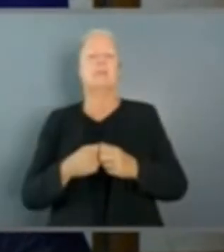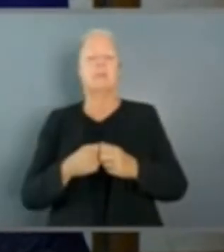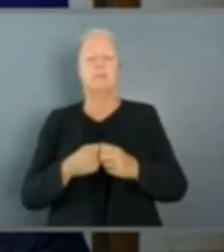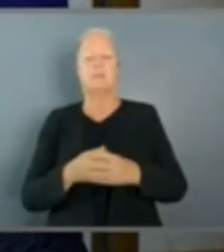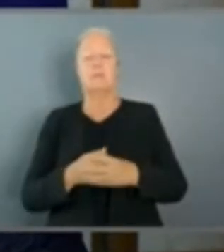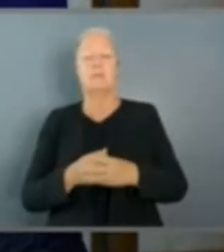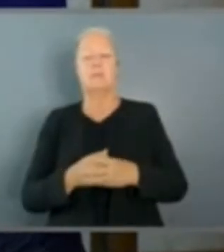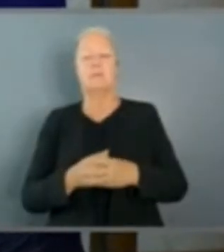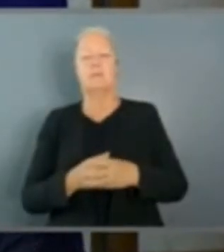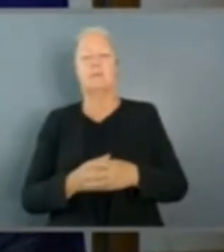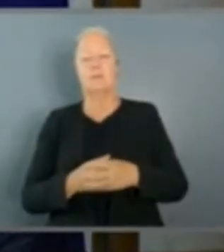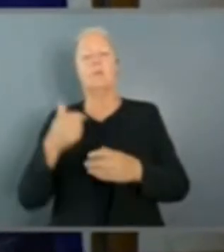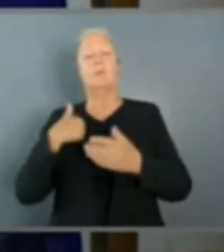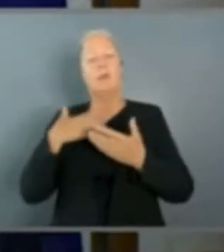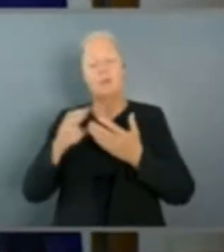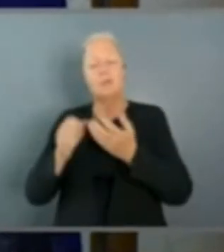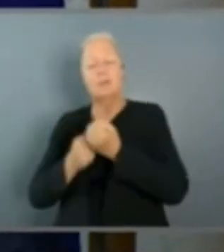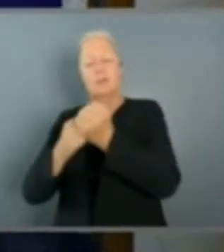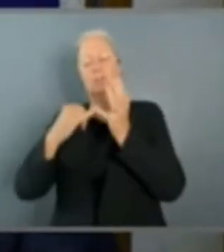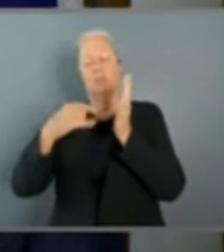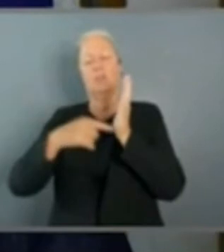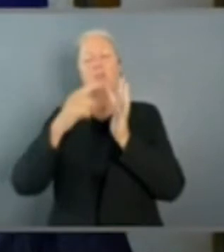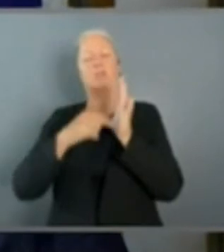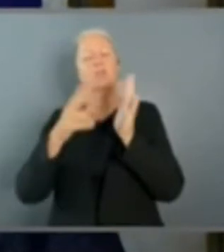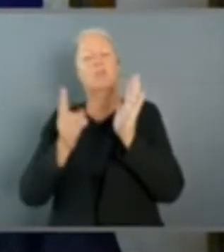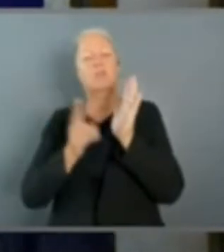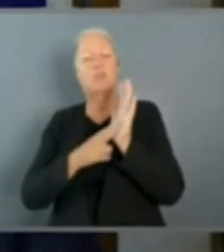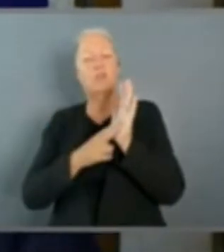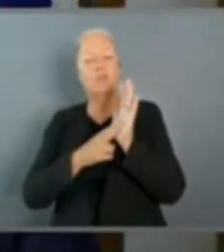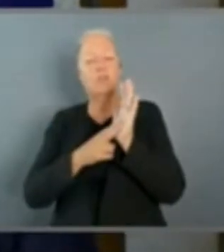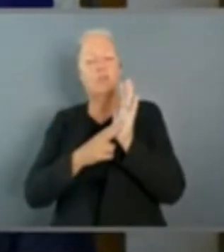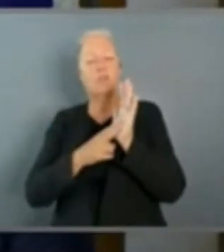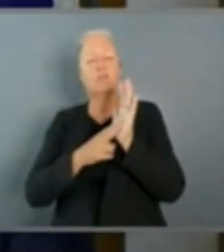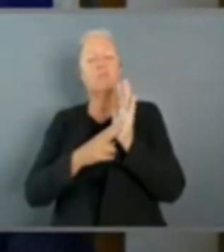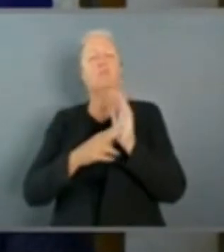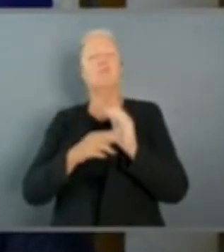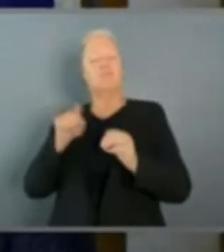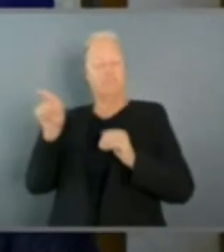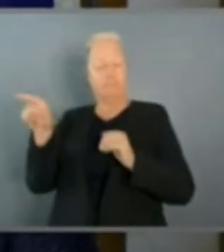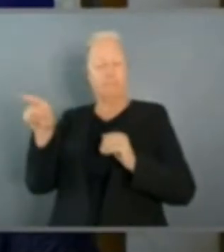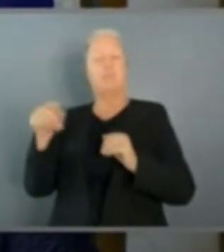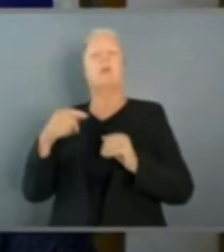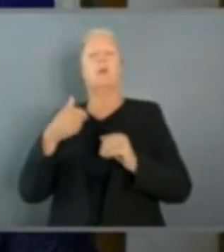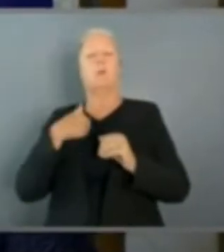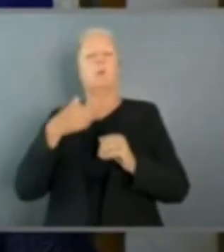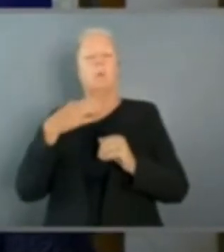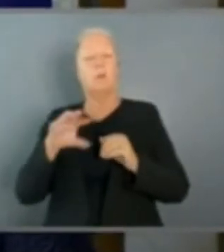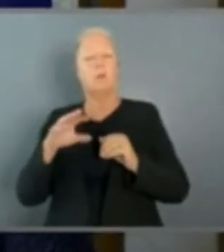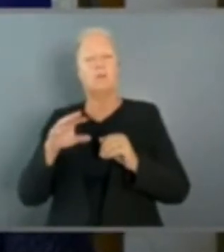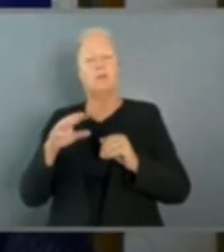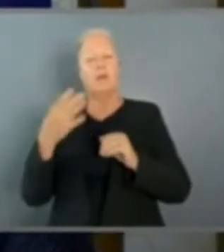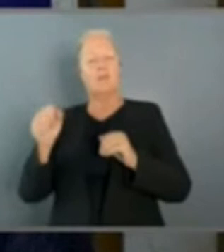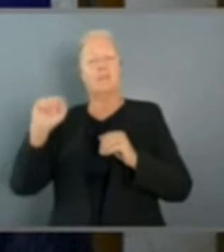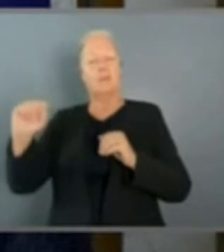there. Supporting St John's, Papua New Guinea and National Capital District Provincial Health Authority to establish one of their aquatic